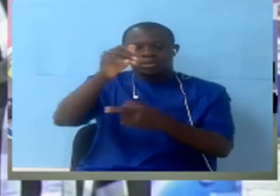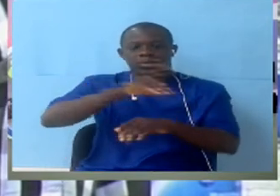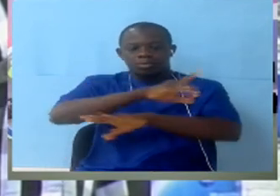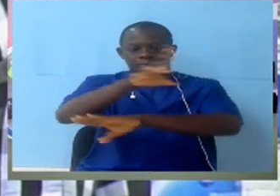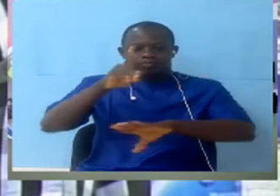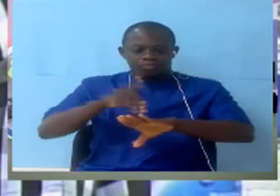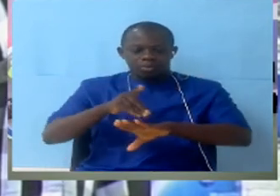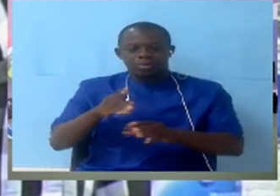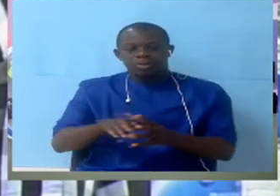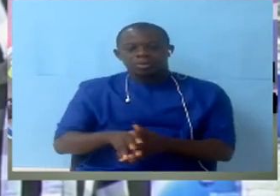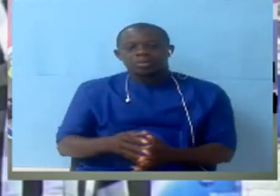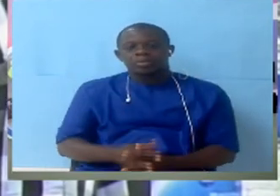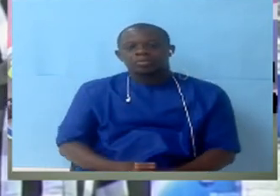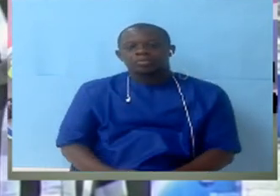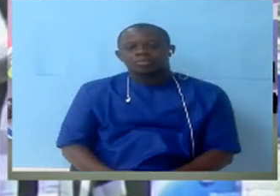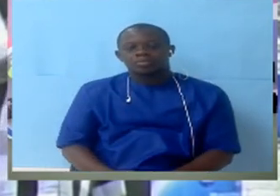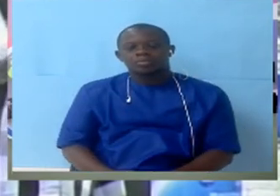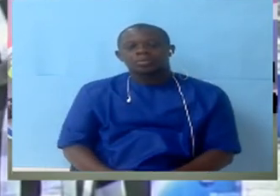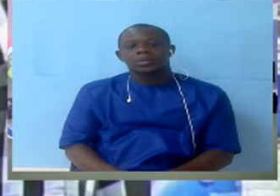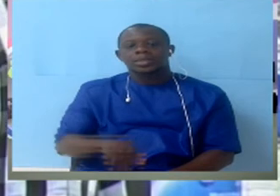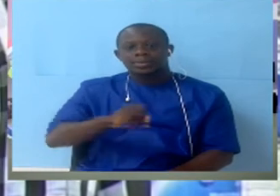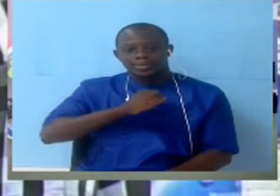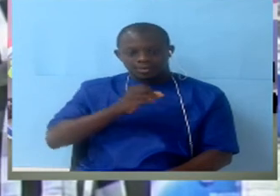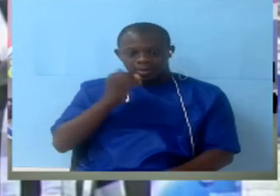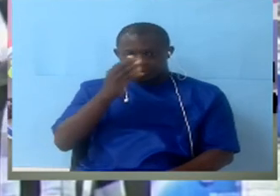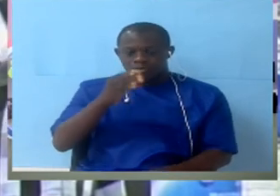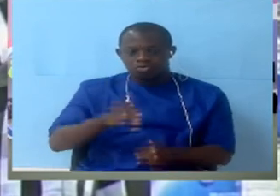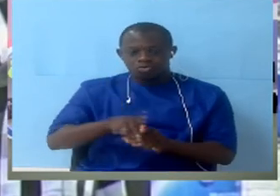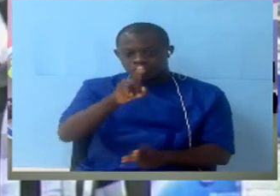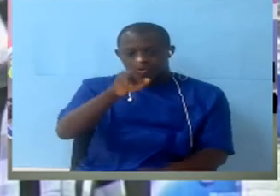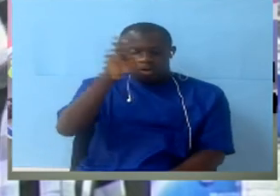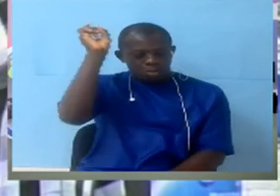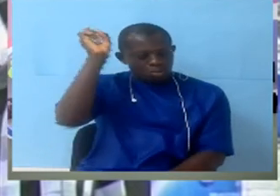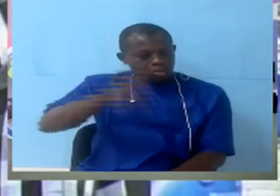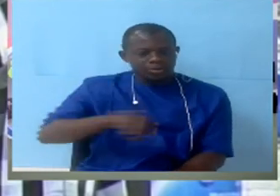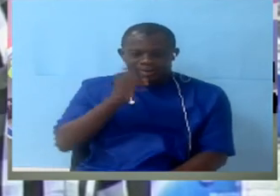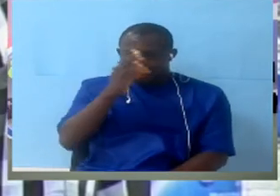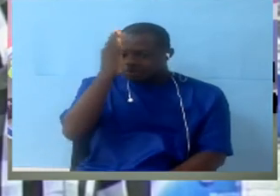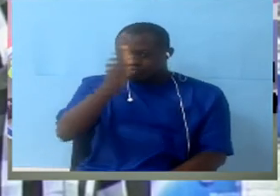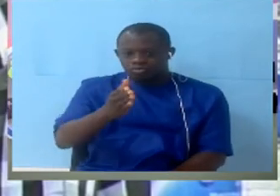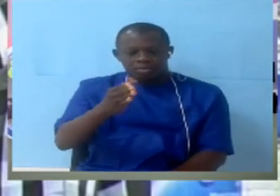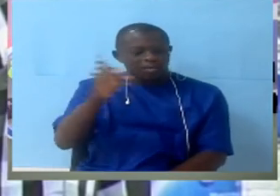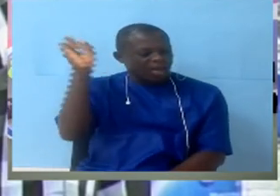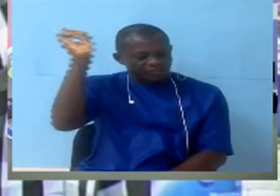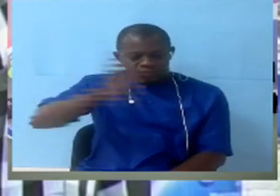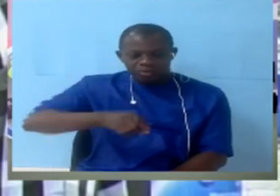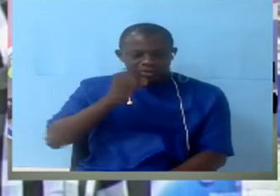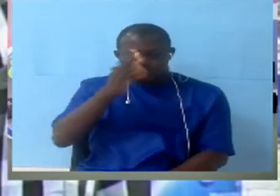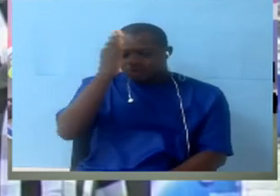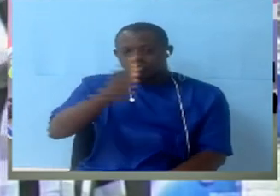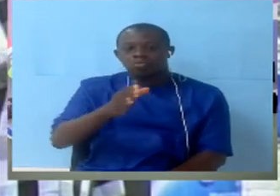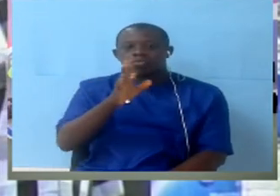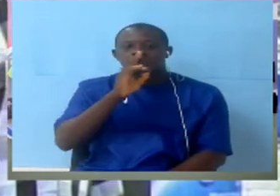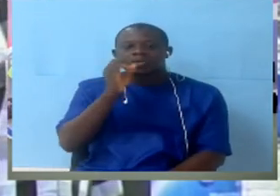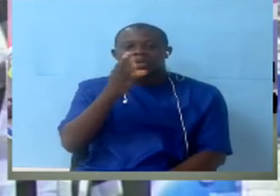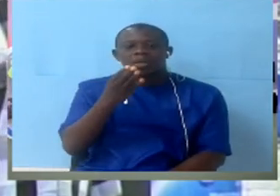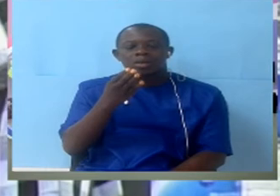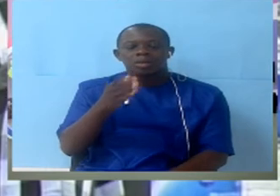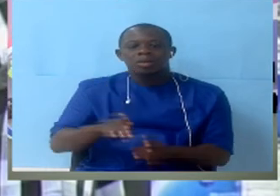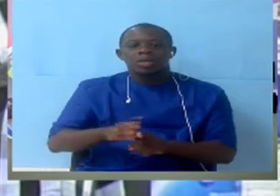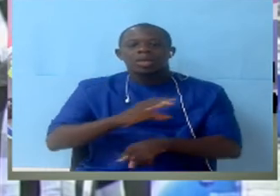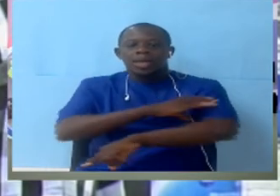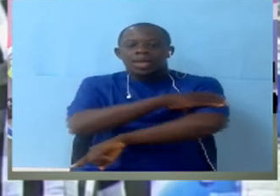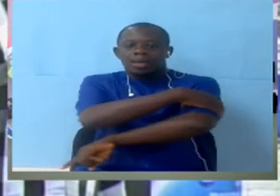he told me you will tell the truth by force. Who said that? Captain